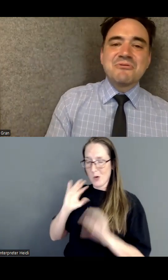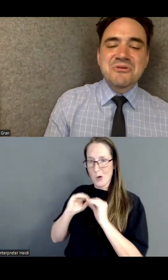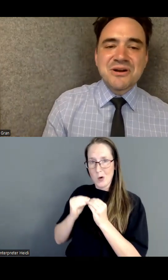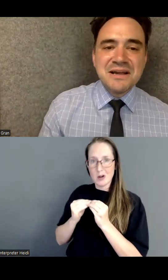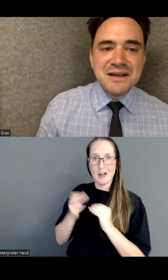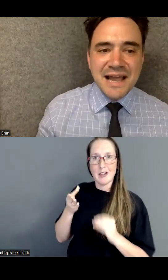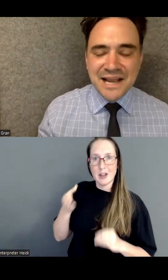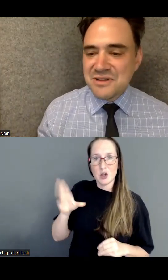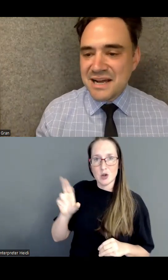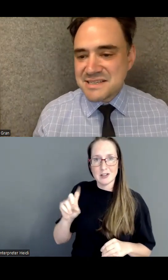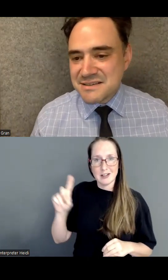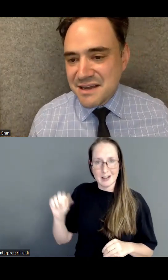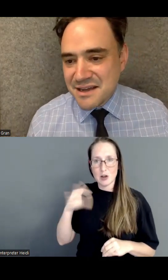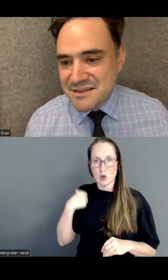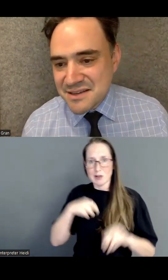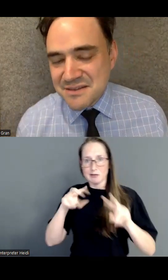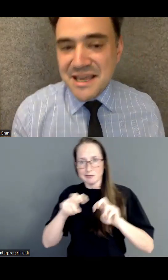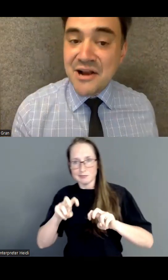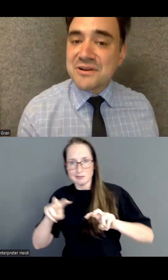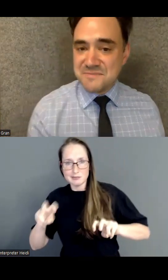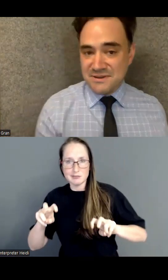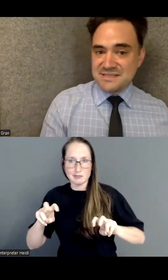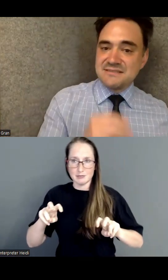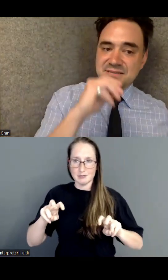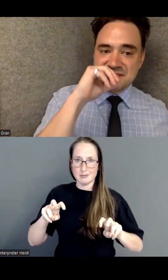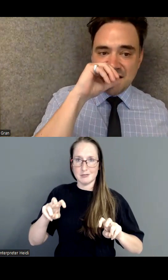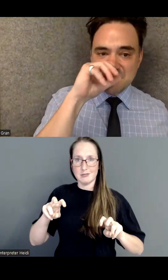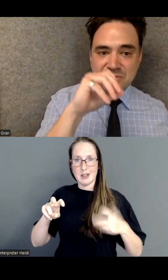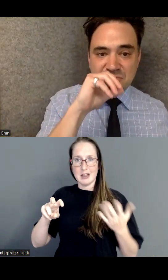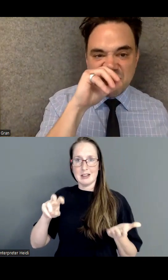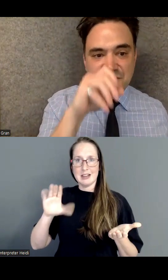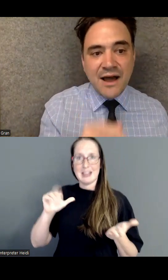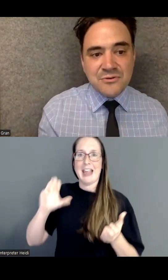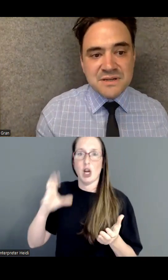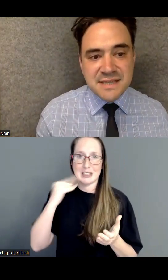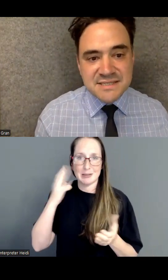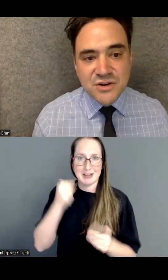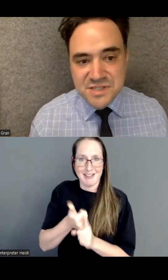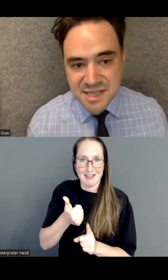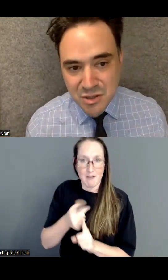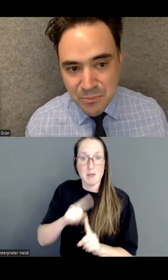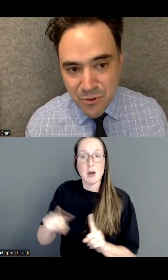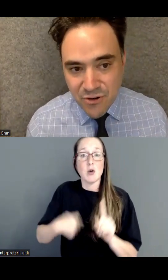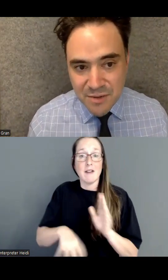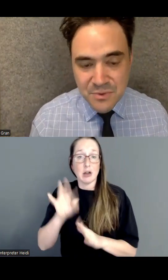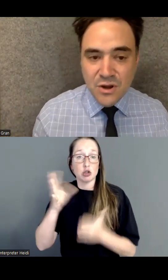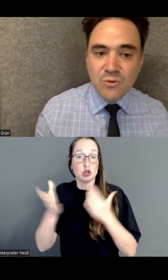USA, where we were analyzing the care experiences themselves. But what we found was that services at the program were